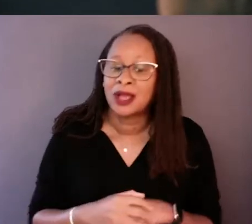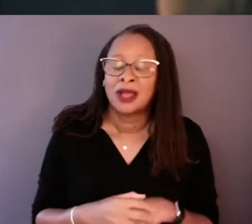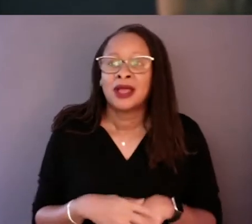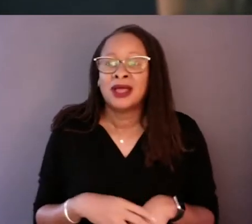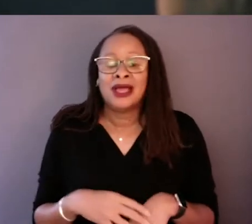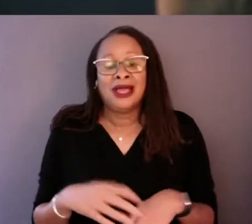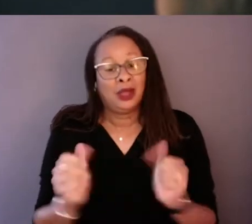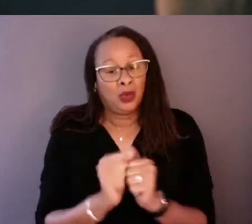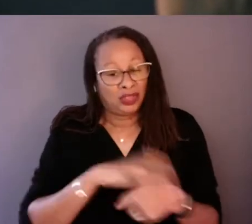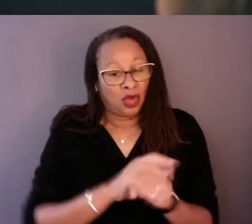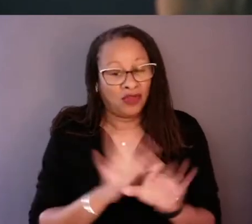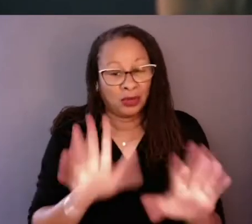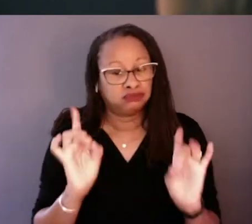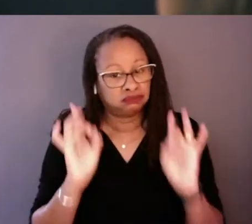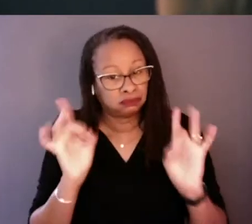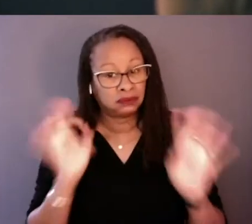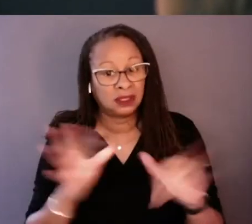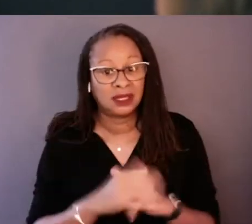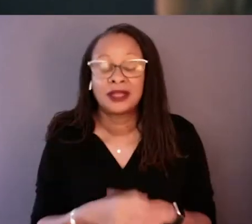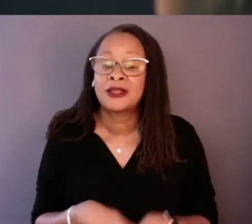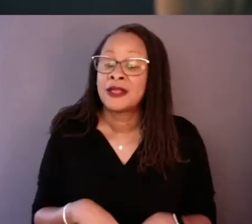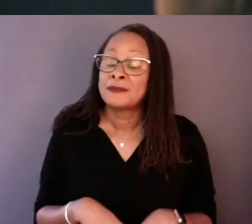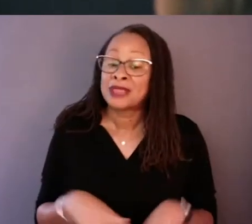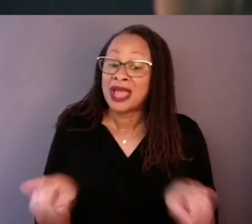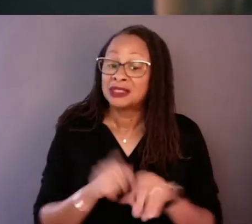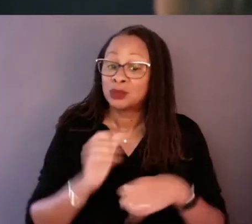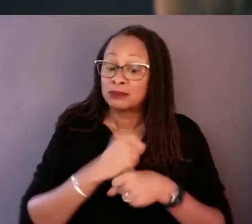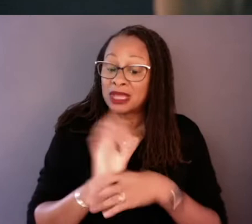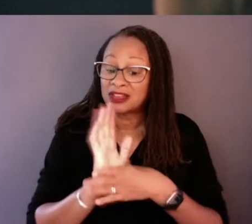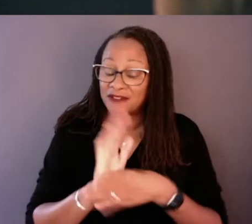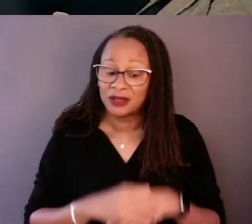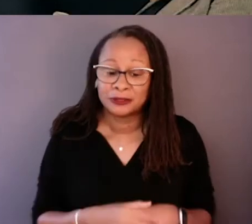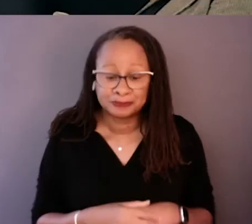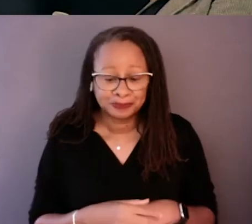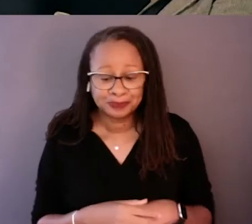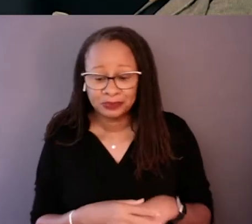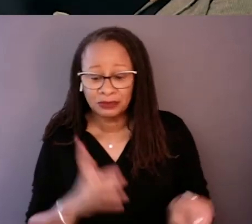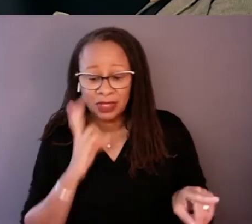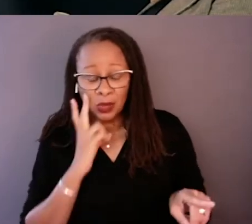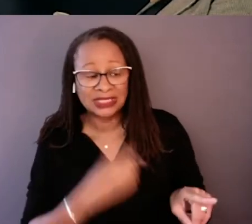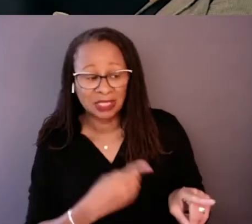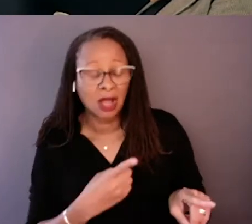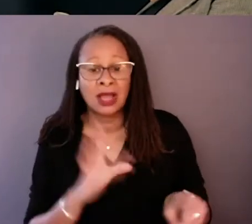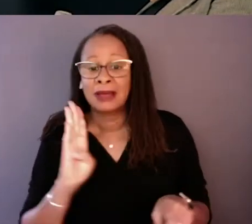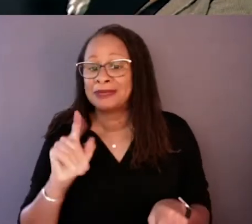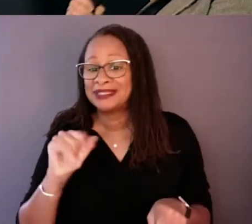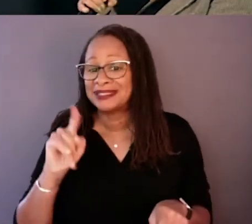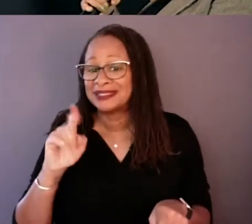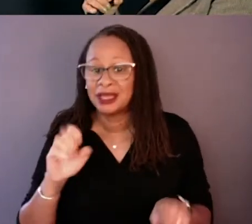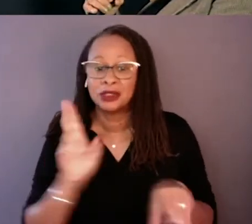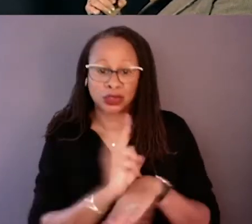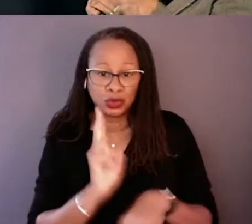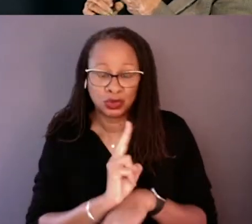Meanwhile that we had been making the film, we saw independent of us Itate using technology in really innovative ways. That was the hallmark of his